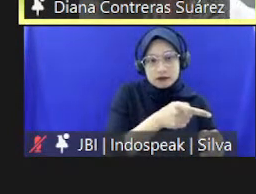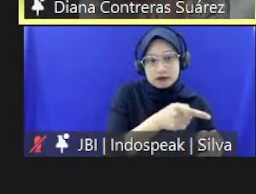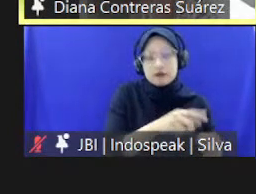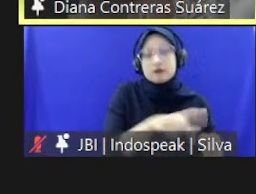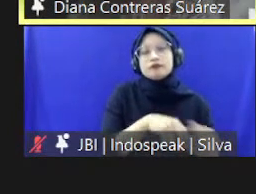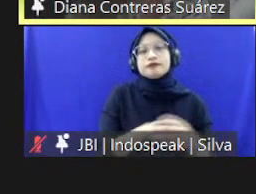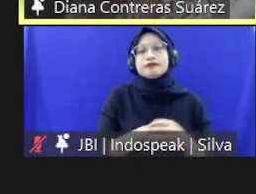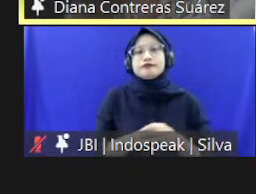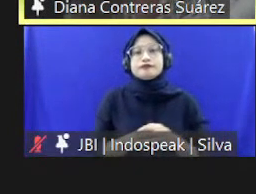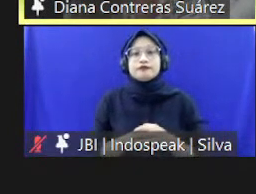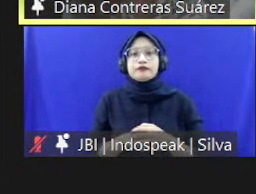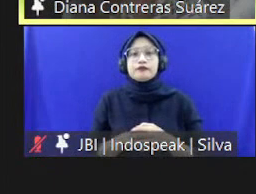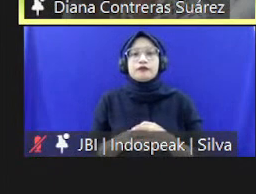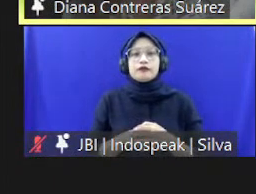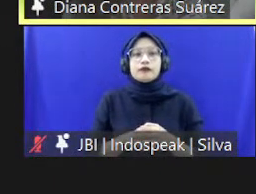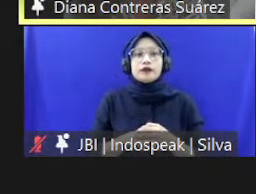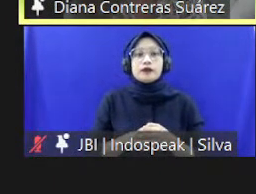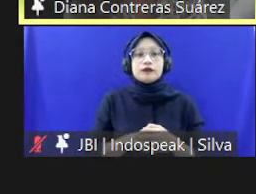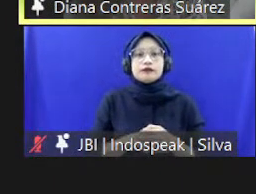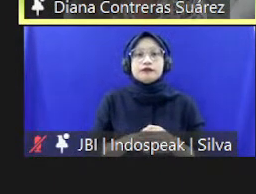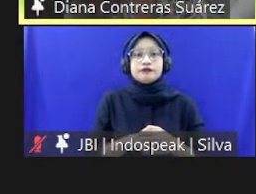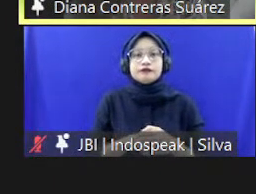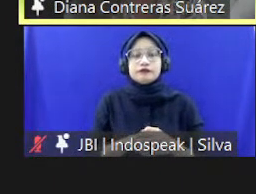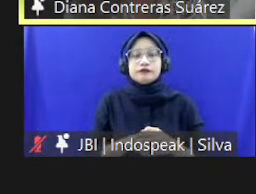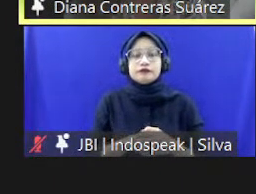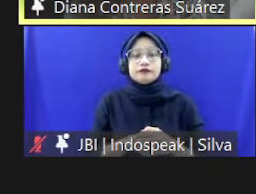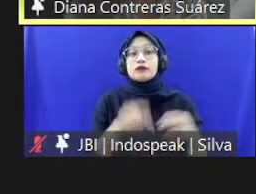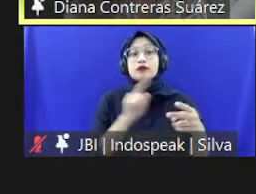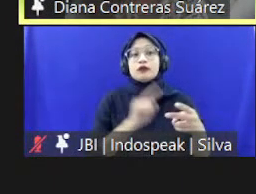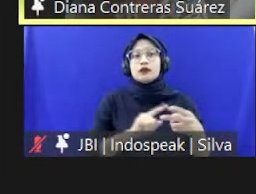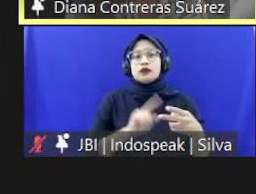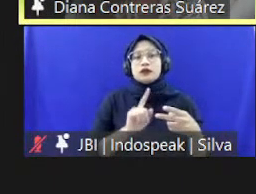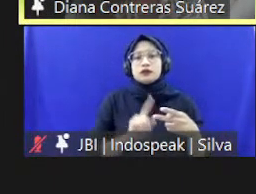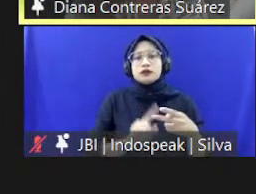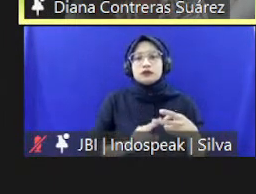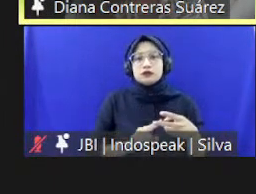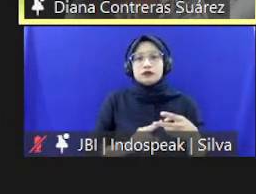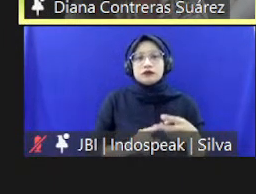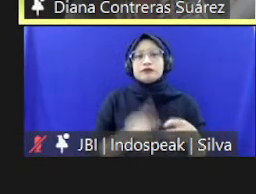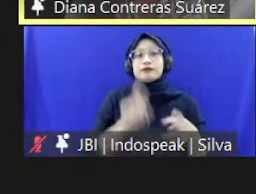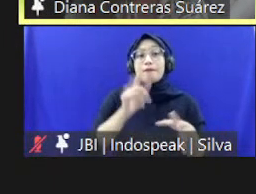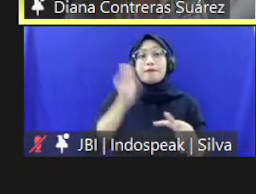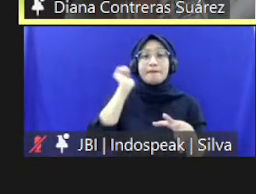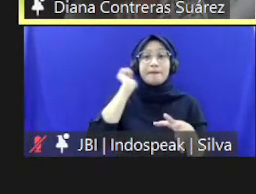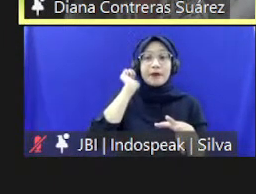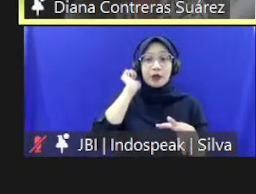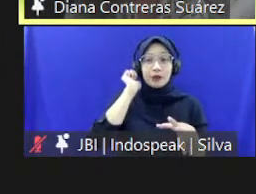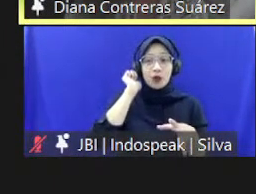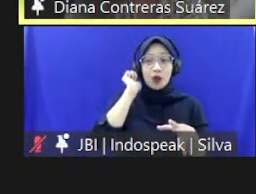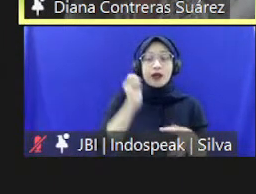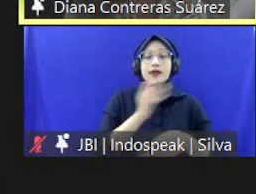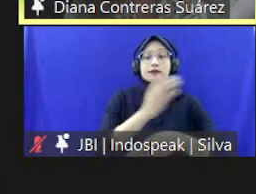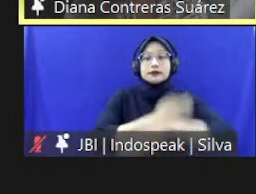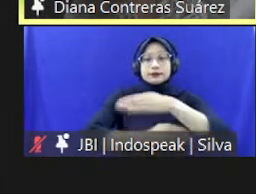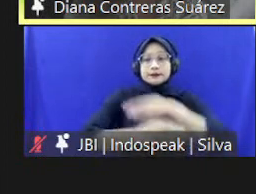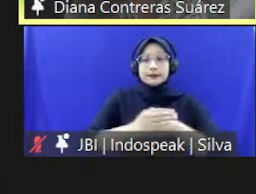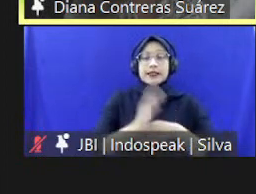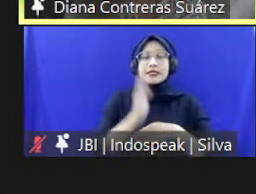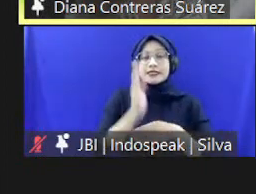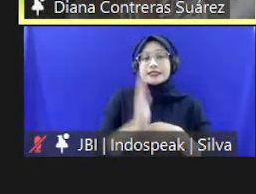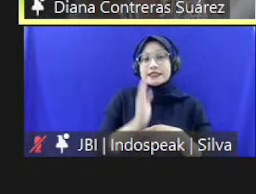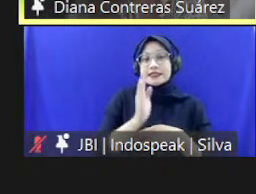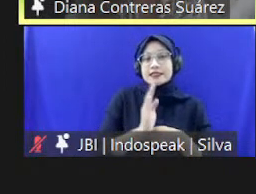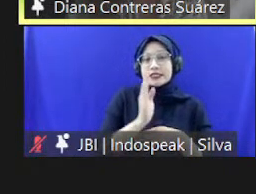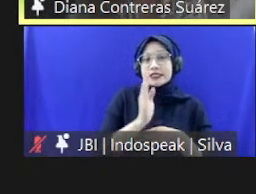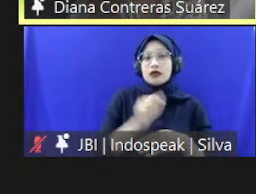disability. We also find a higher prevalence of the proportion of girls with moderate disability who are experiencing child